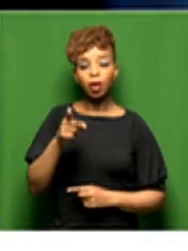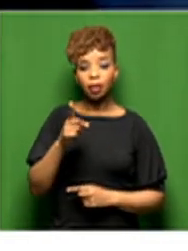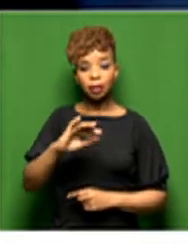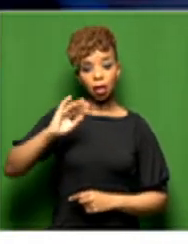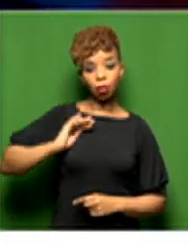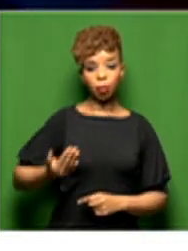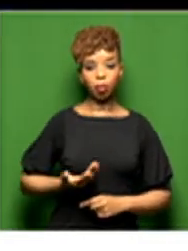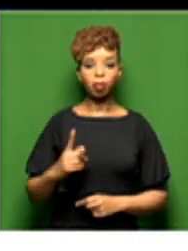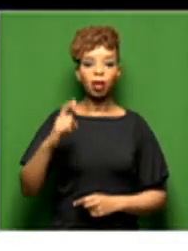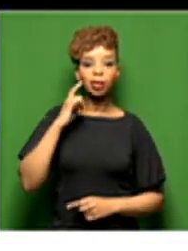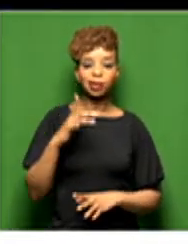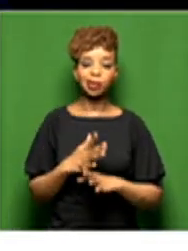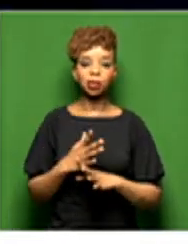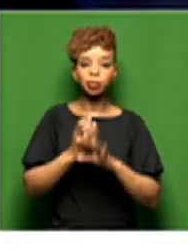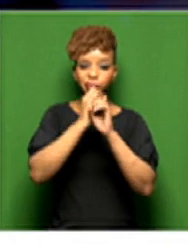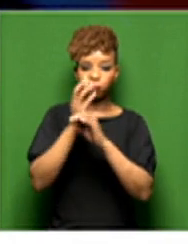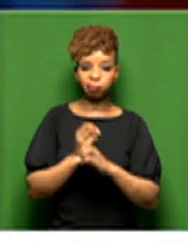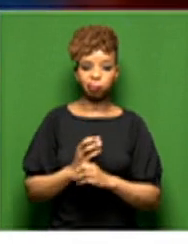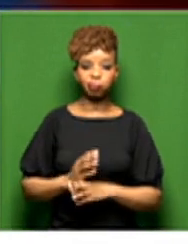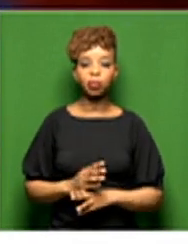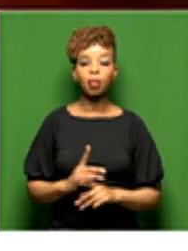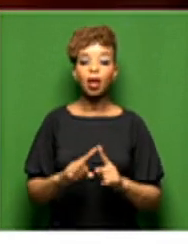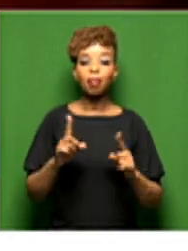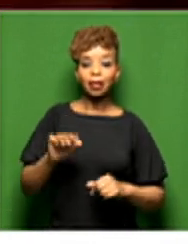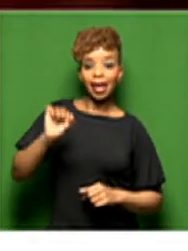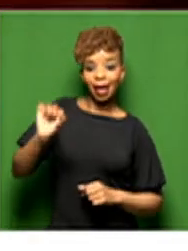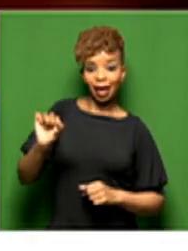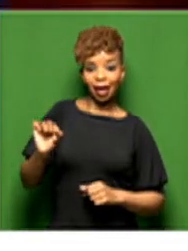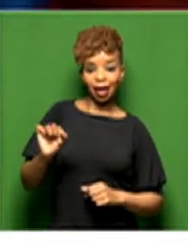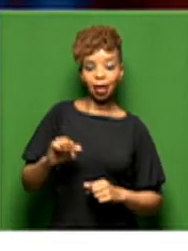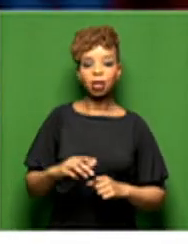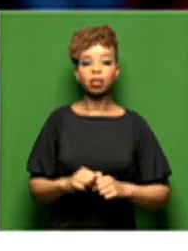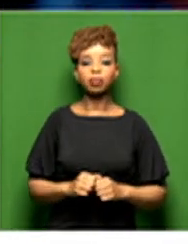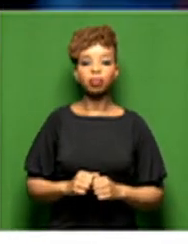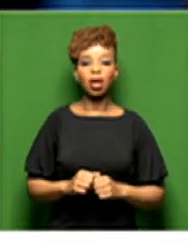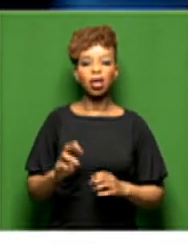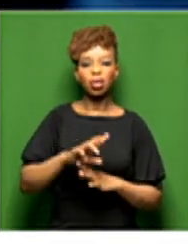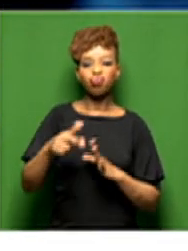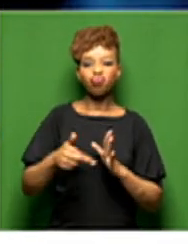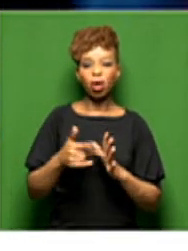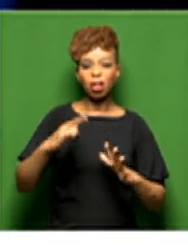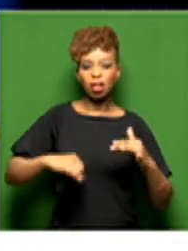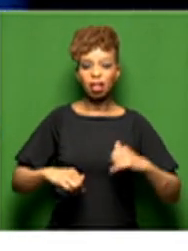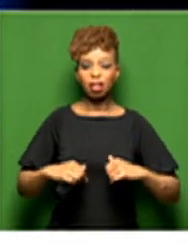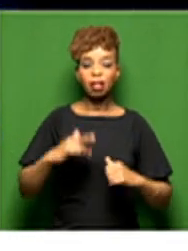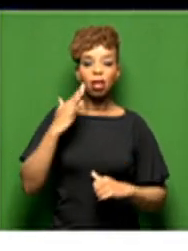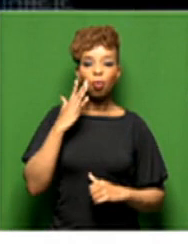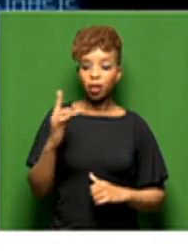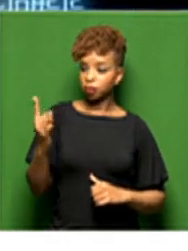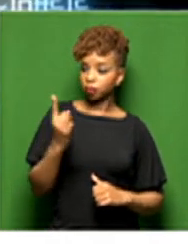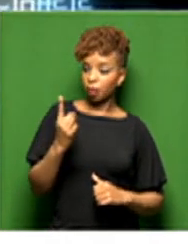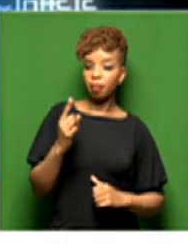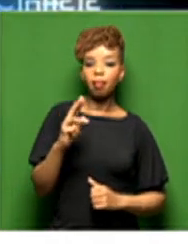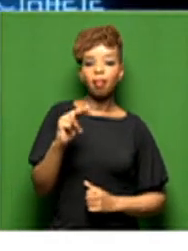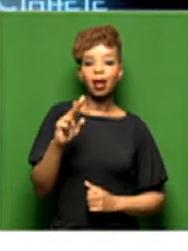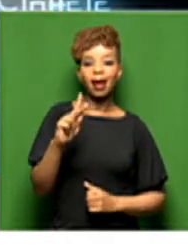And her character basically is when Nkanyamba comes to the